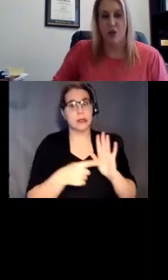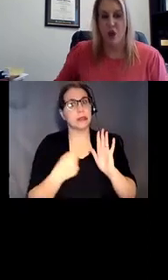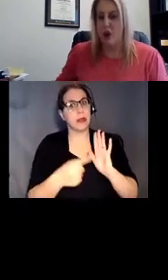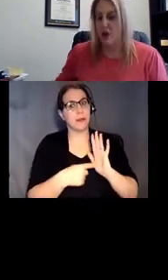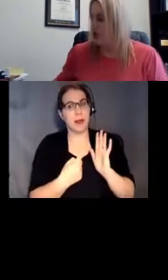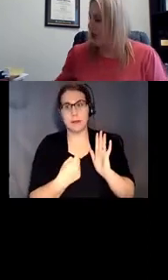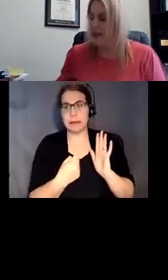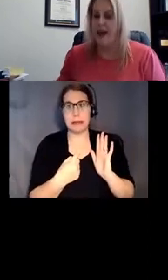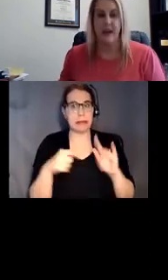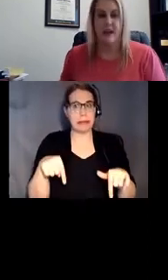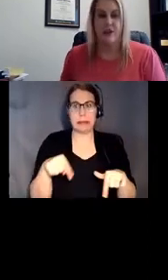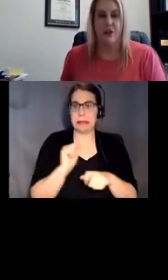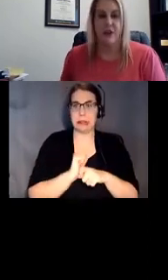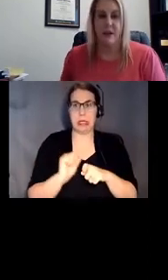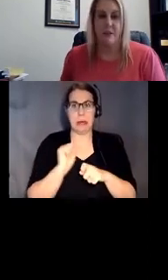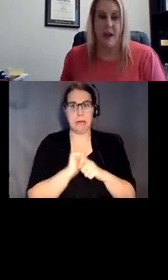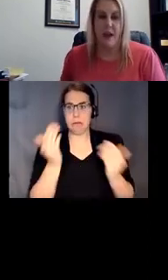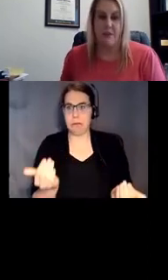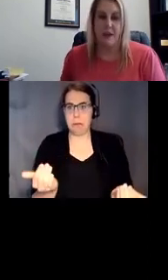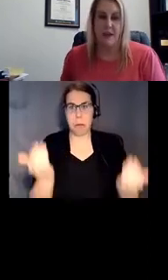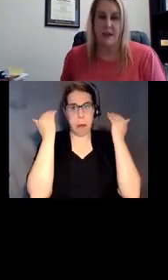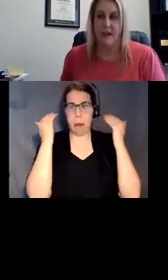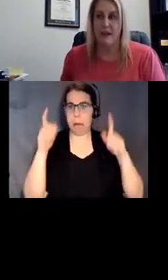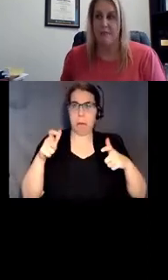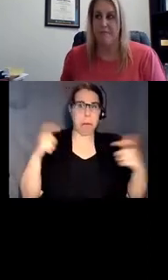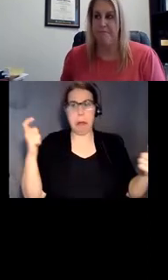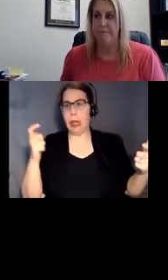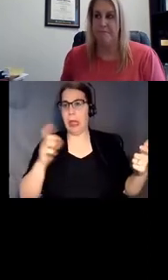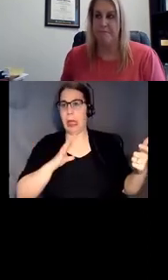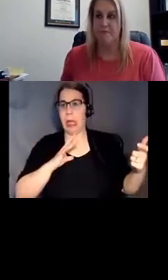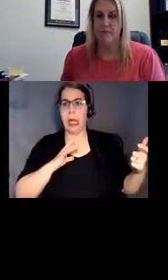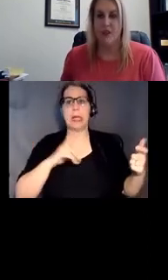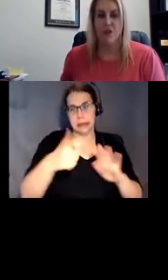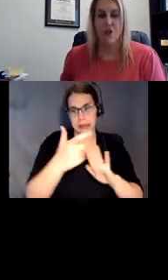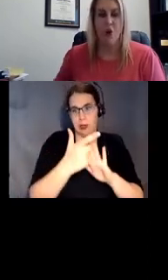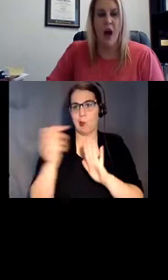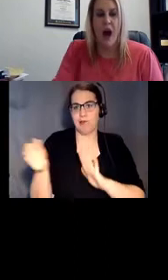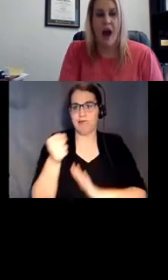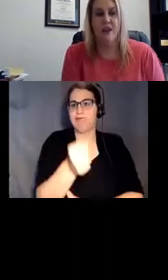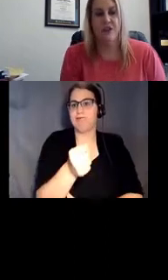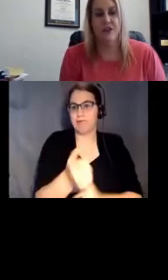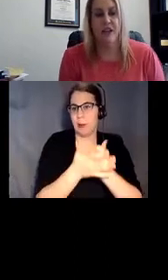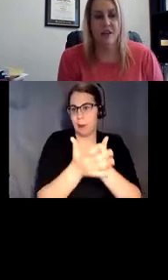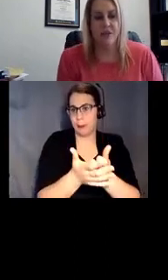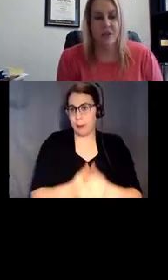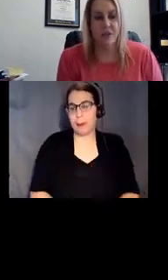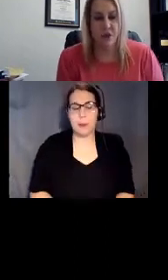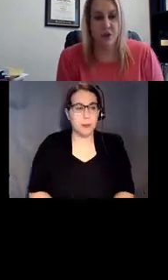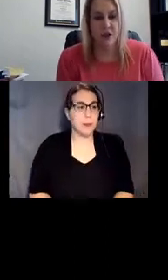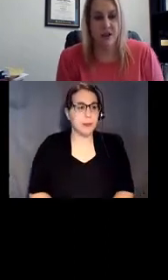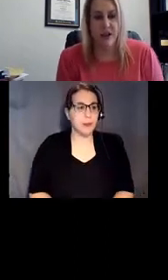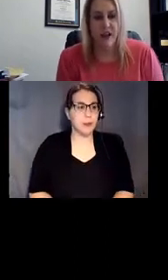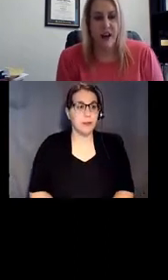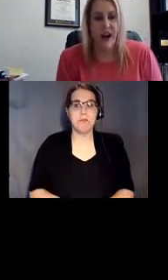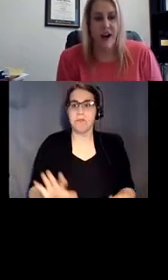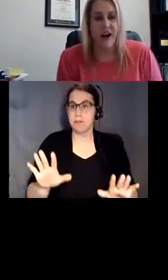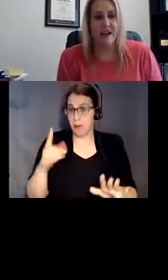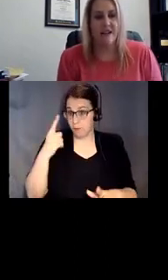be too large and that an attorney may be needed. So I understand for social